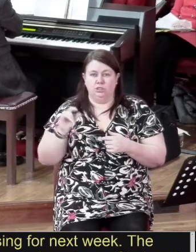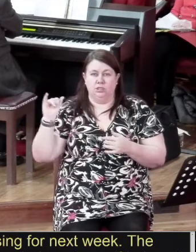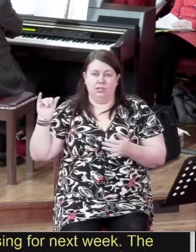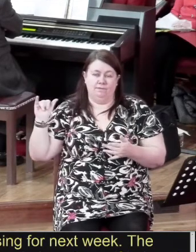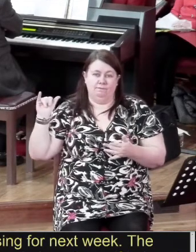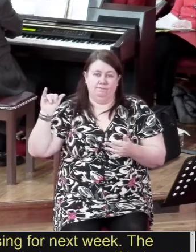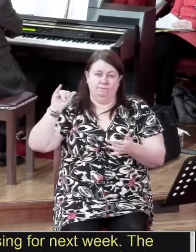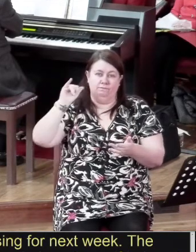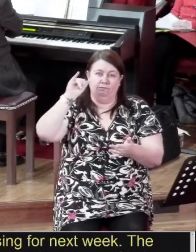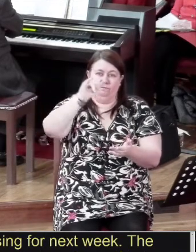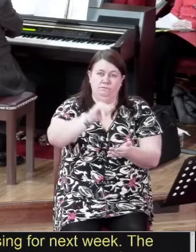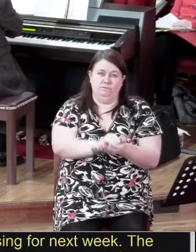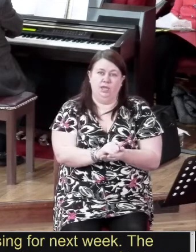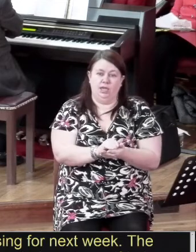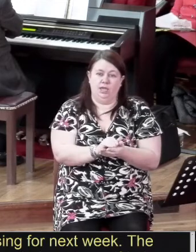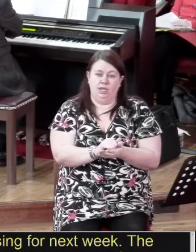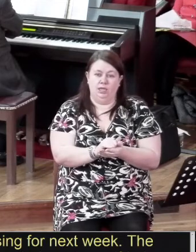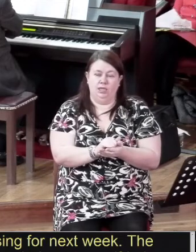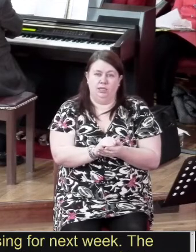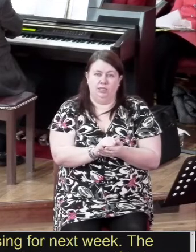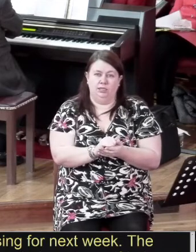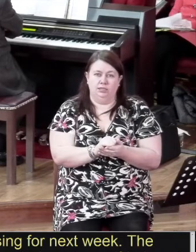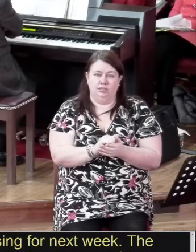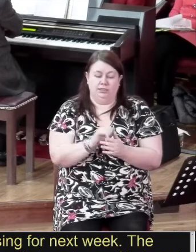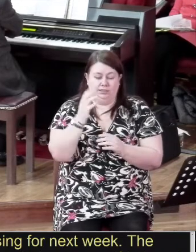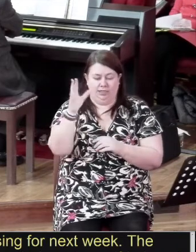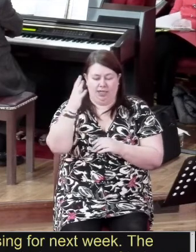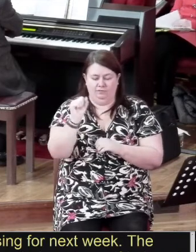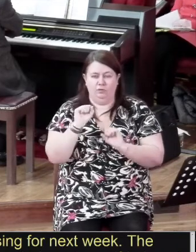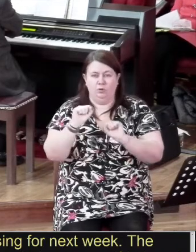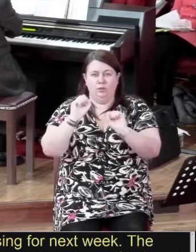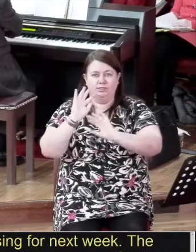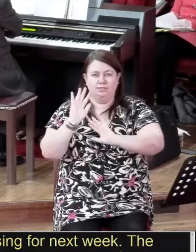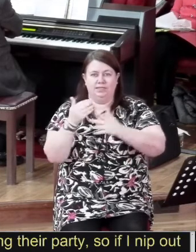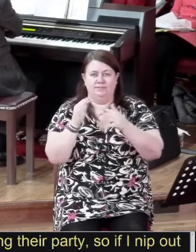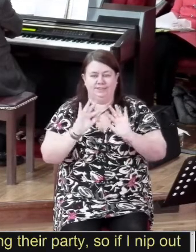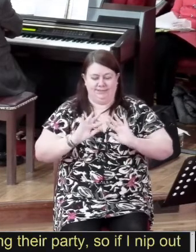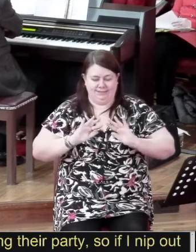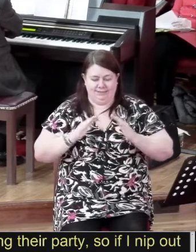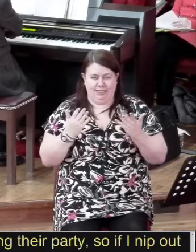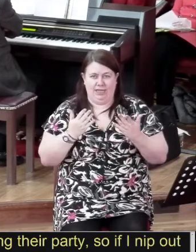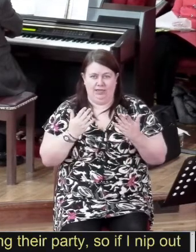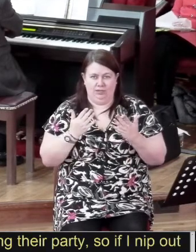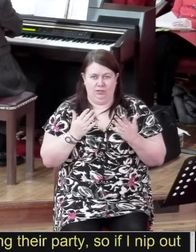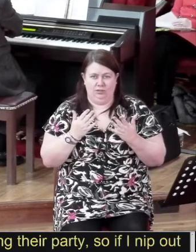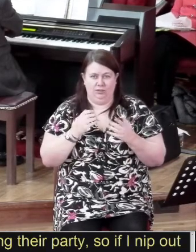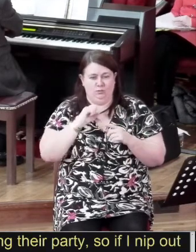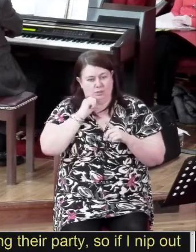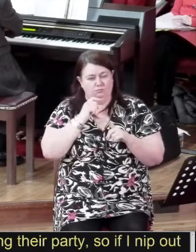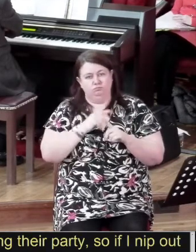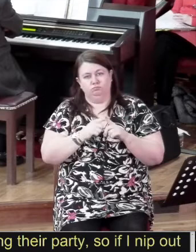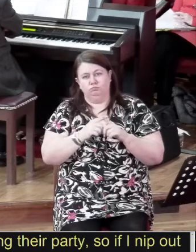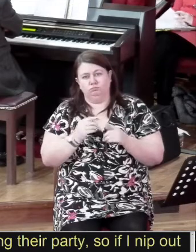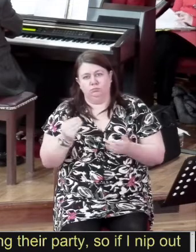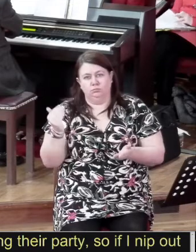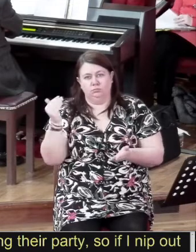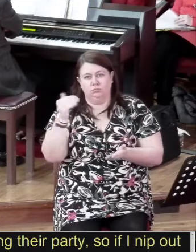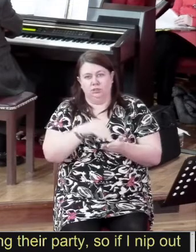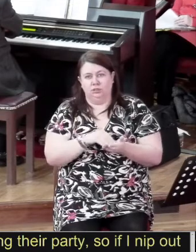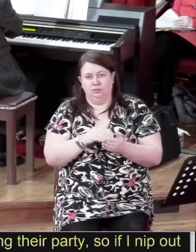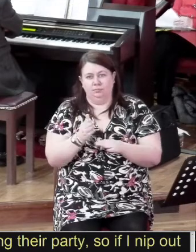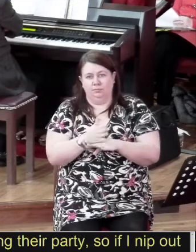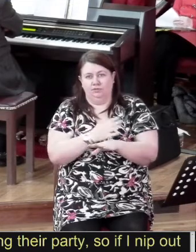He's flying because he's got his own service at 10 o'clock, but he says it only takes half an hour, and he reckons he can be here before 11